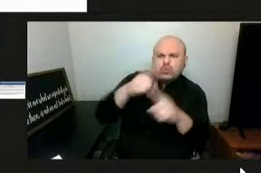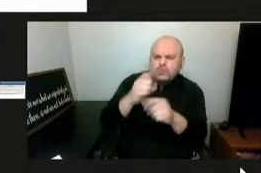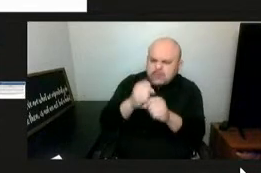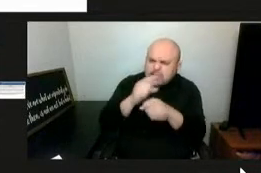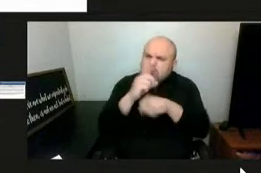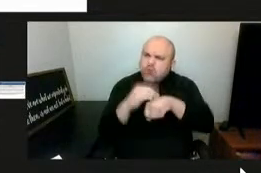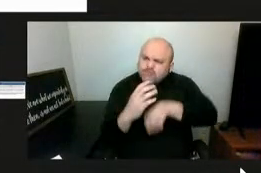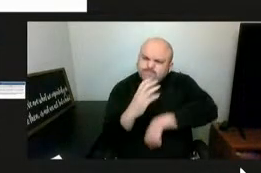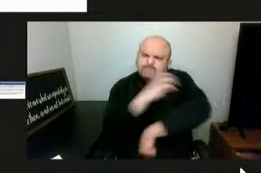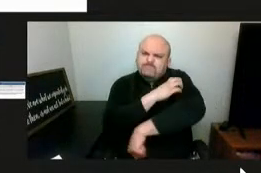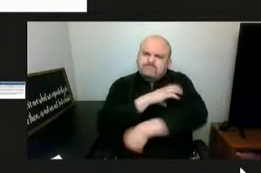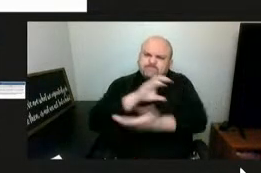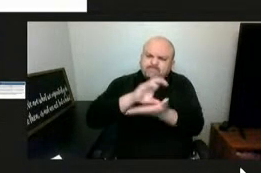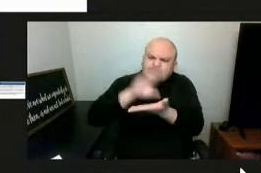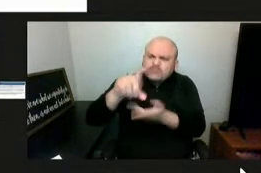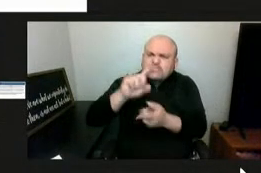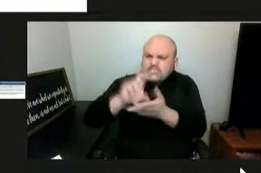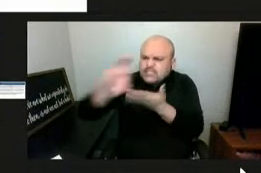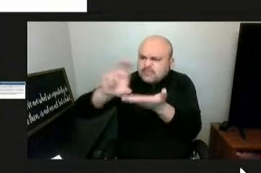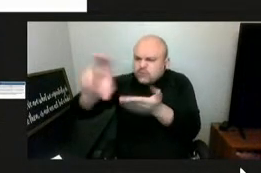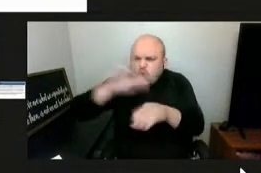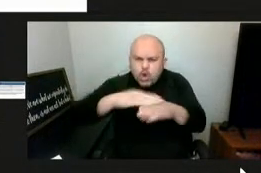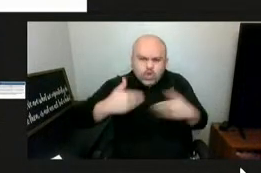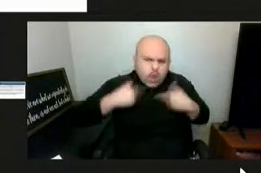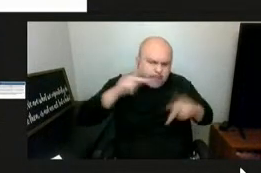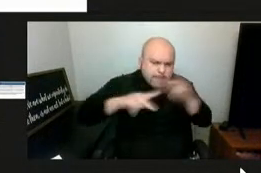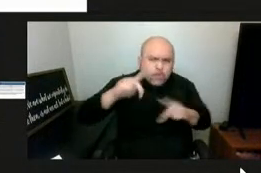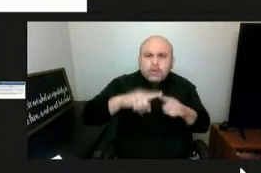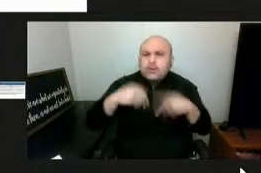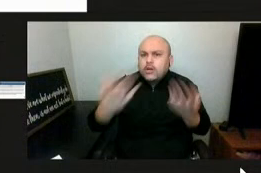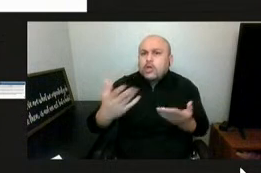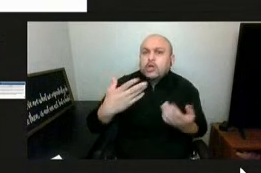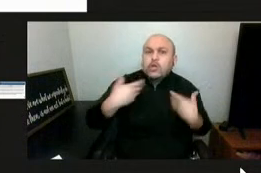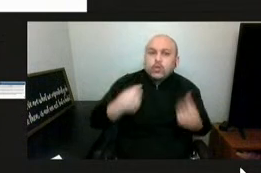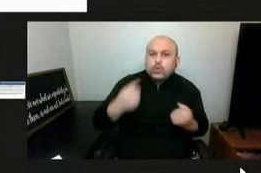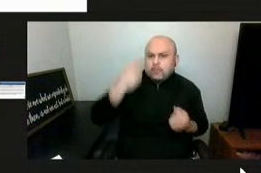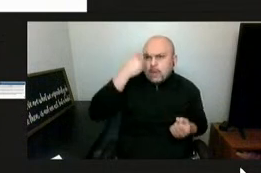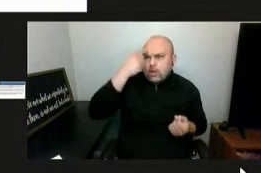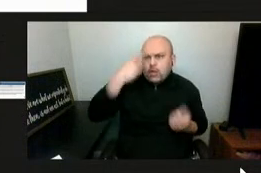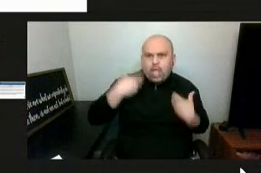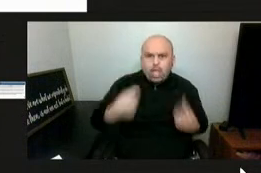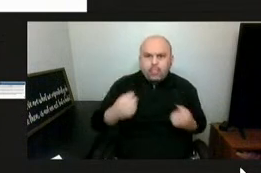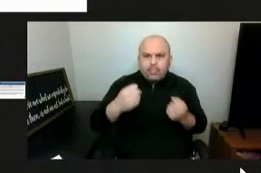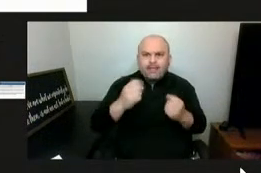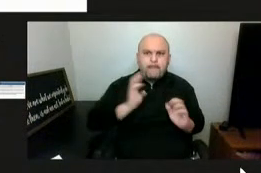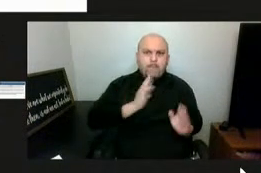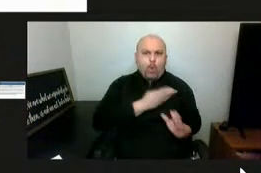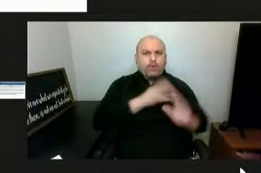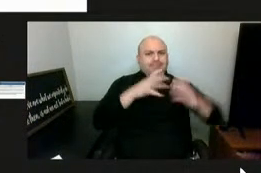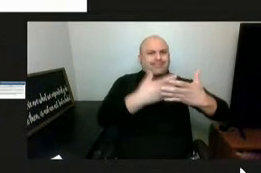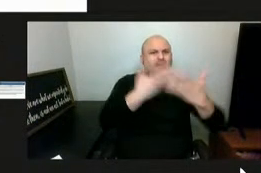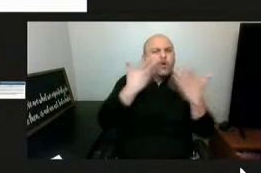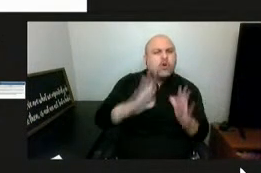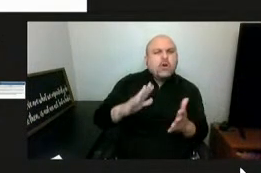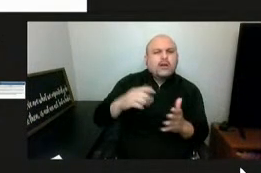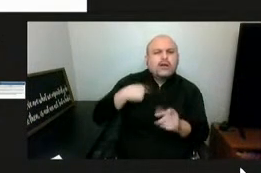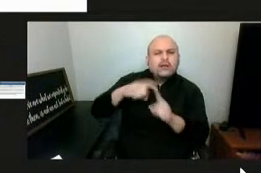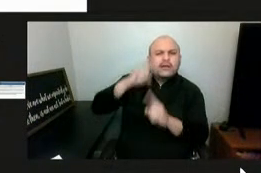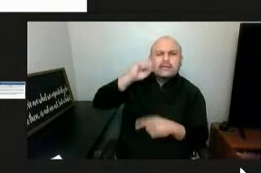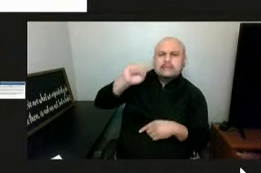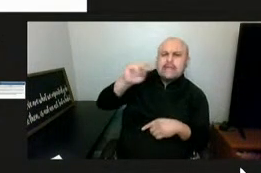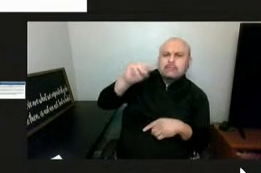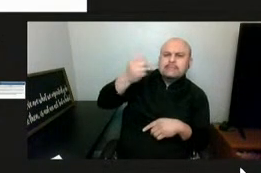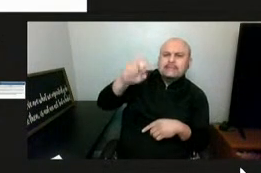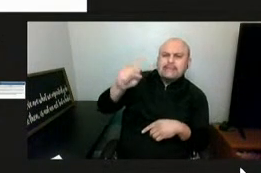young people. So one, requiring a youth mental health board, similar to requirements already in SAMHSA block grants, again, to